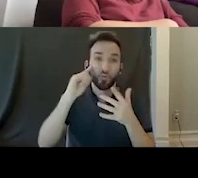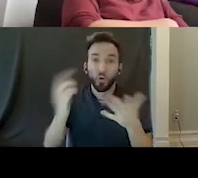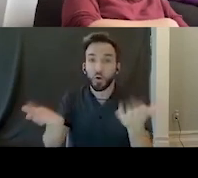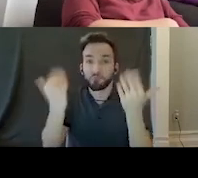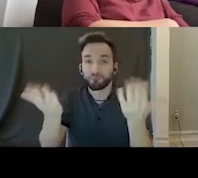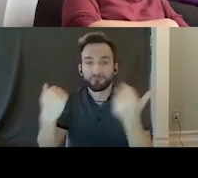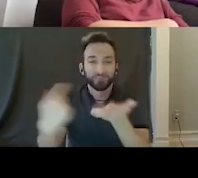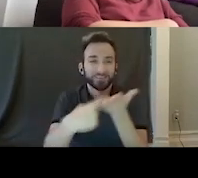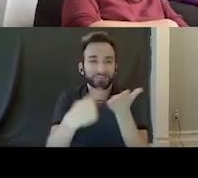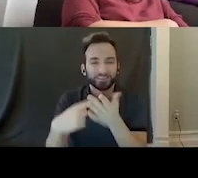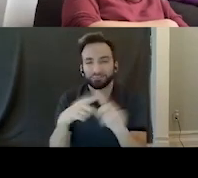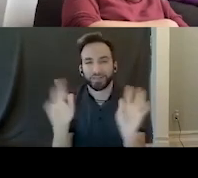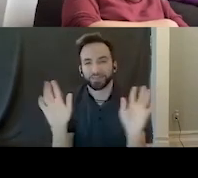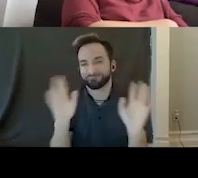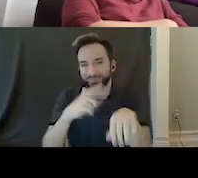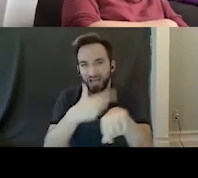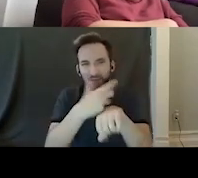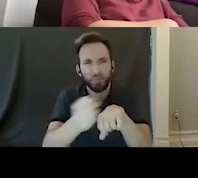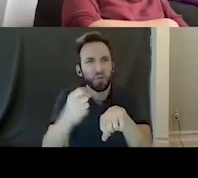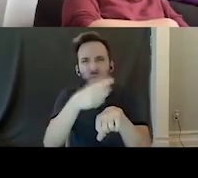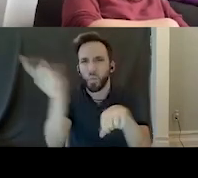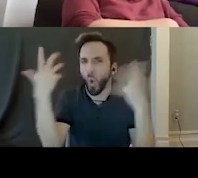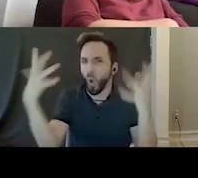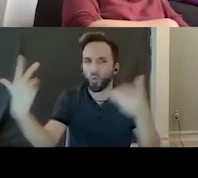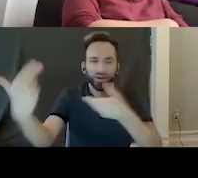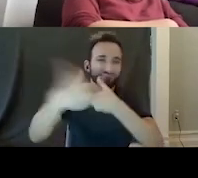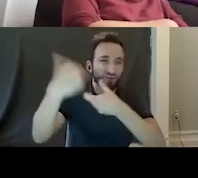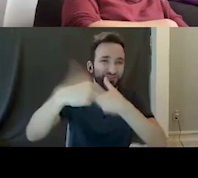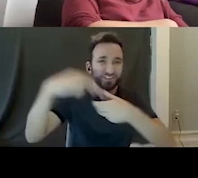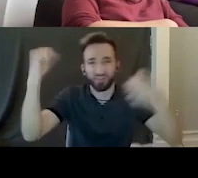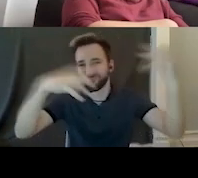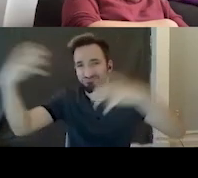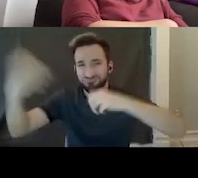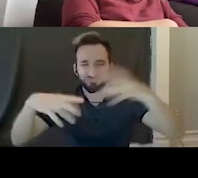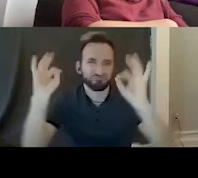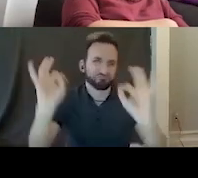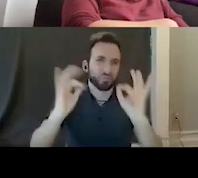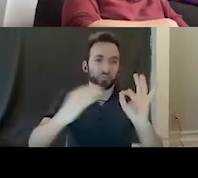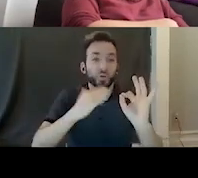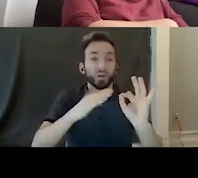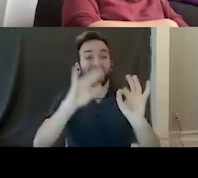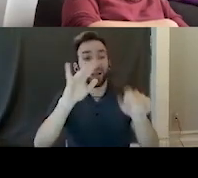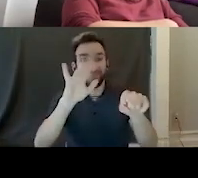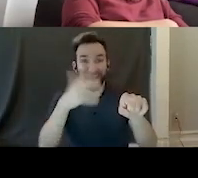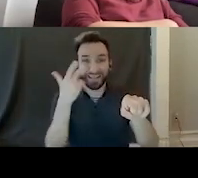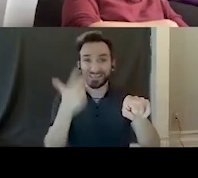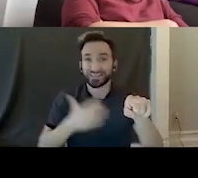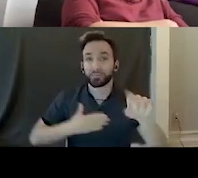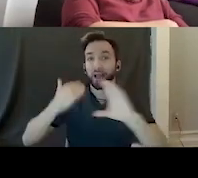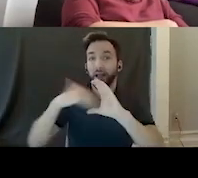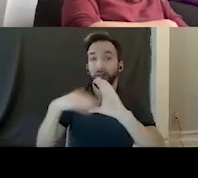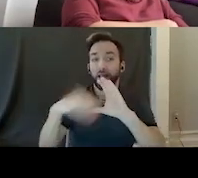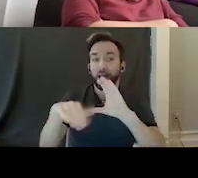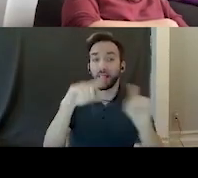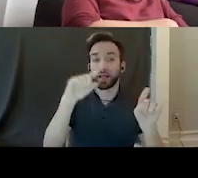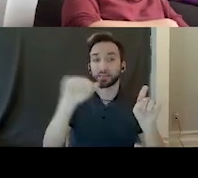amazing because you guys participated earlier. So yeah, so these are, this is my email. If ever you want to email me,